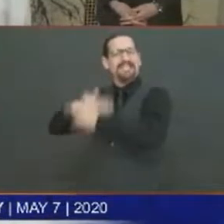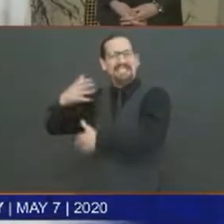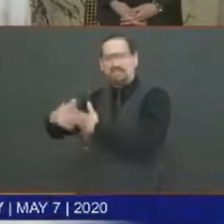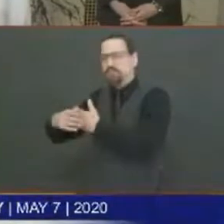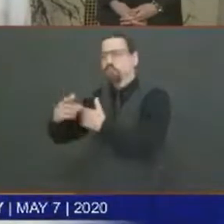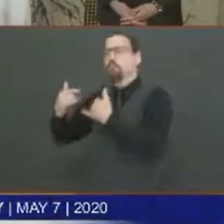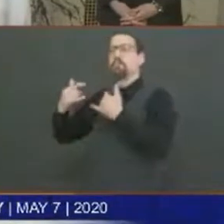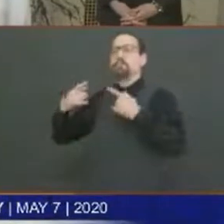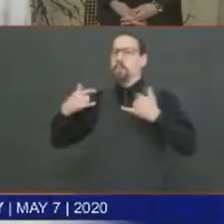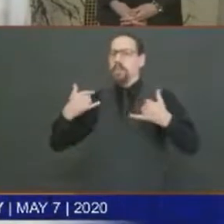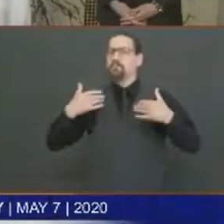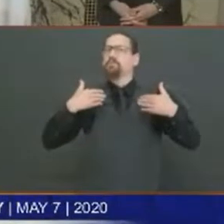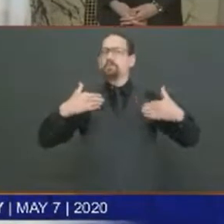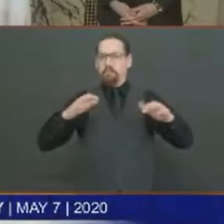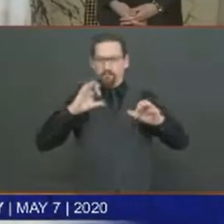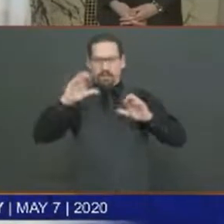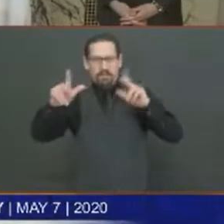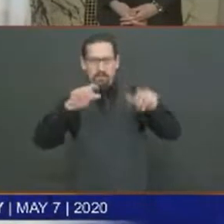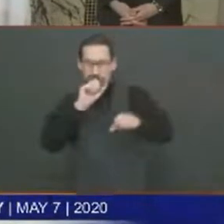being cooperative.